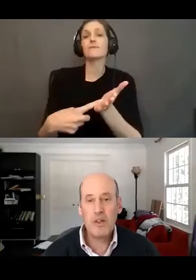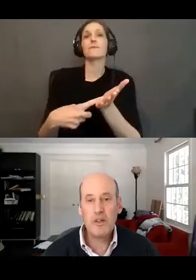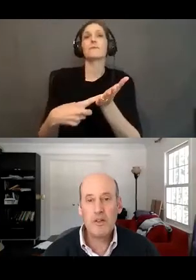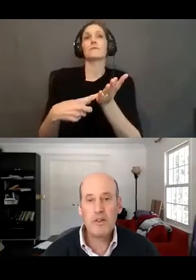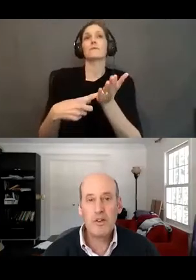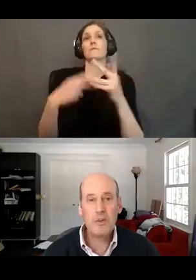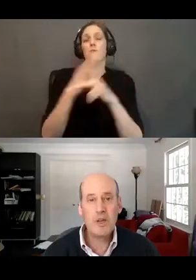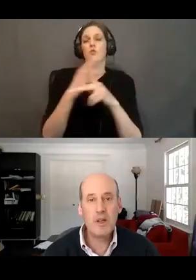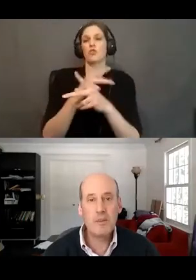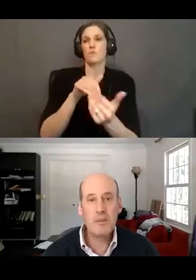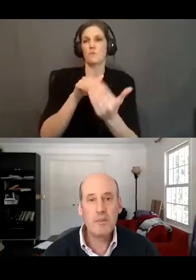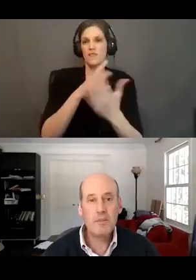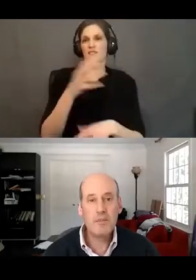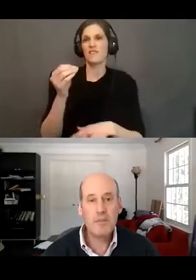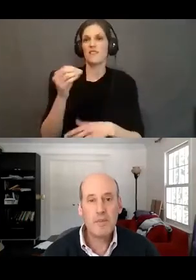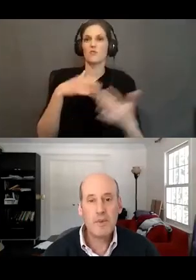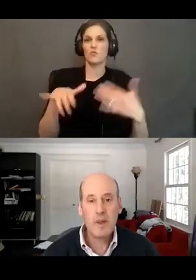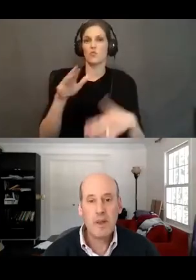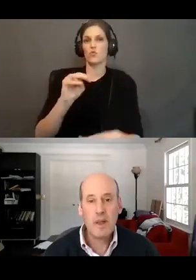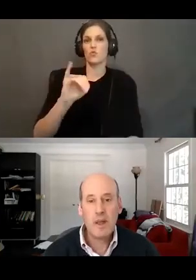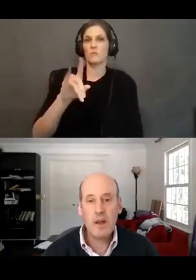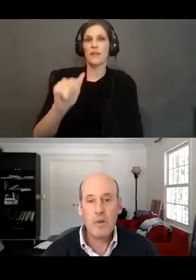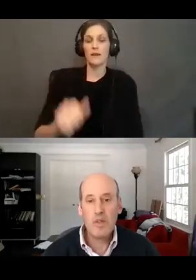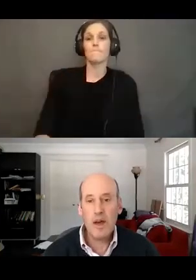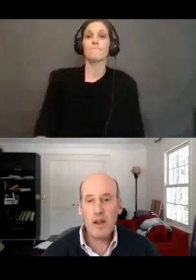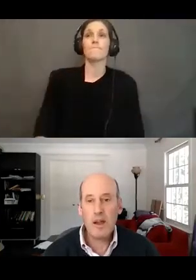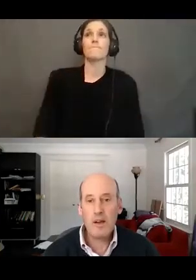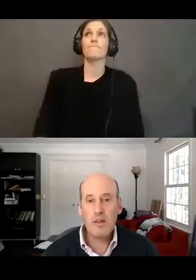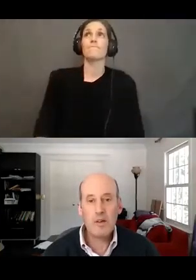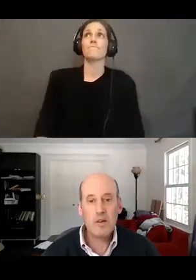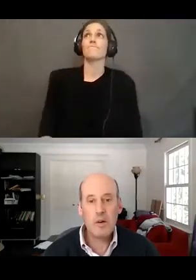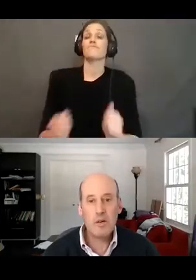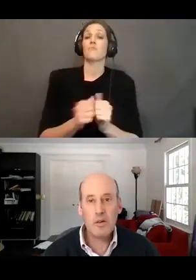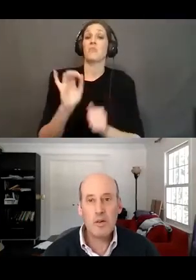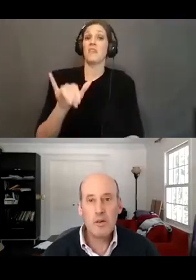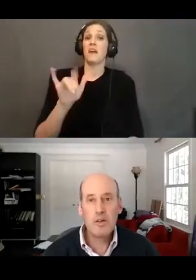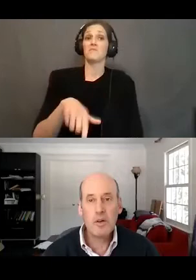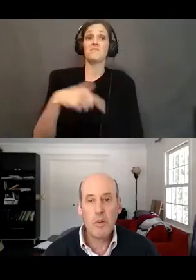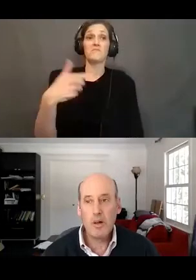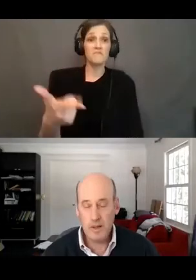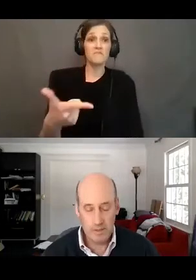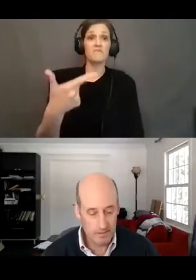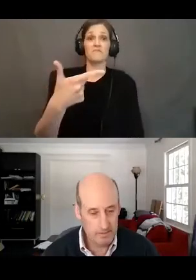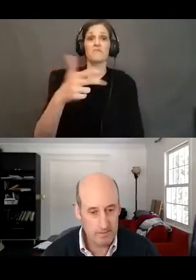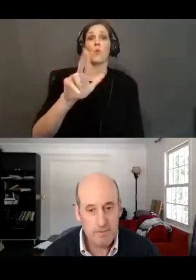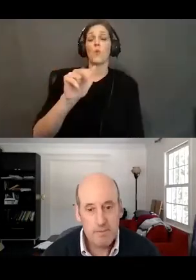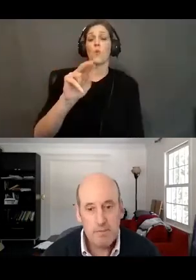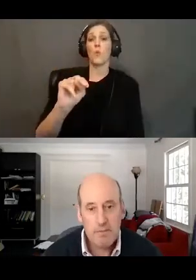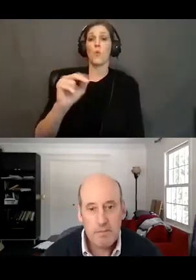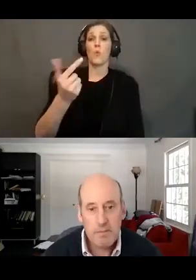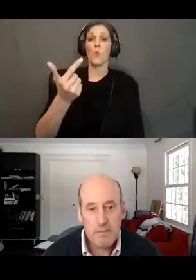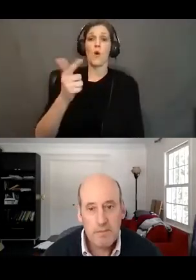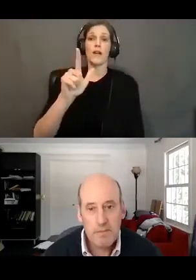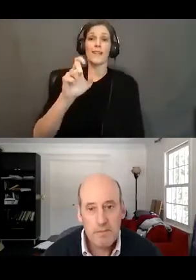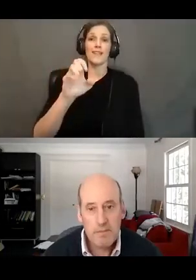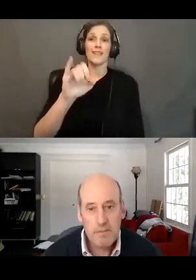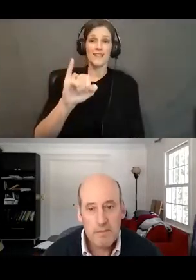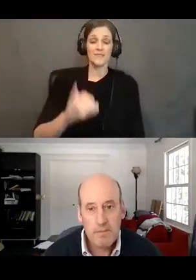computational methods and social media. And with that, I turn it over to Guanglei.